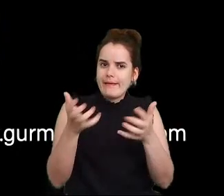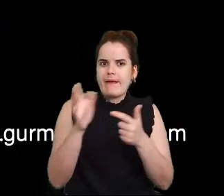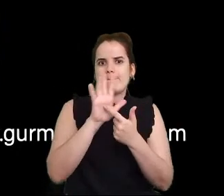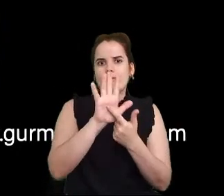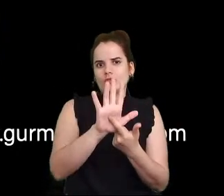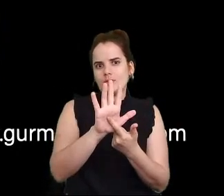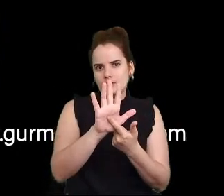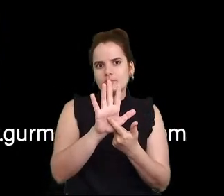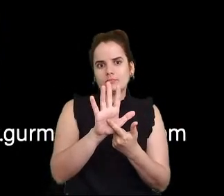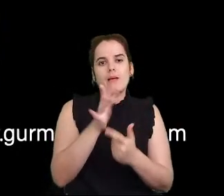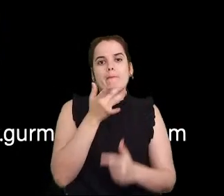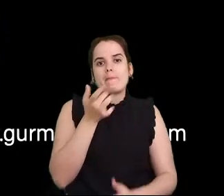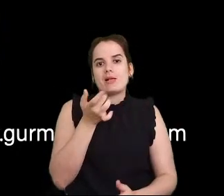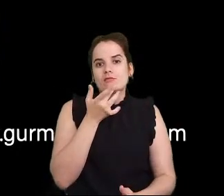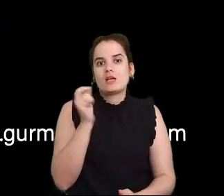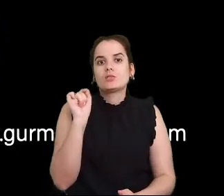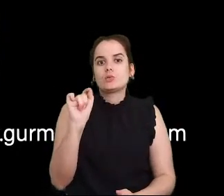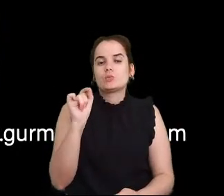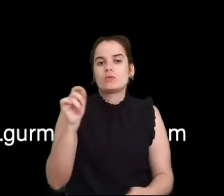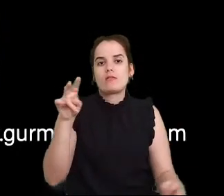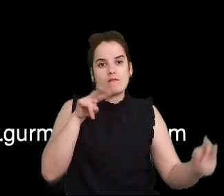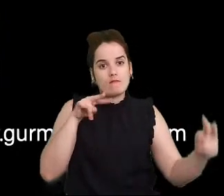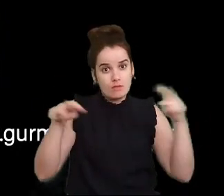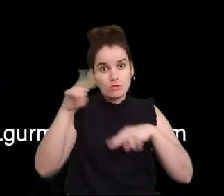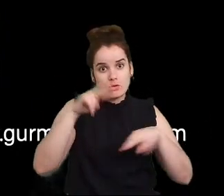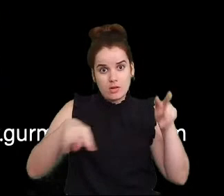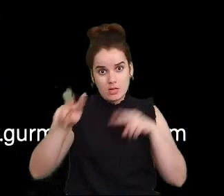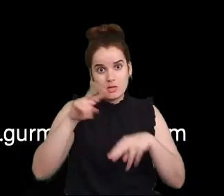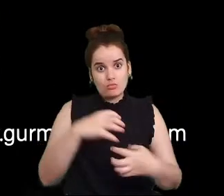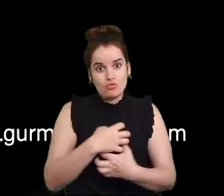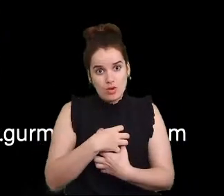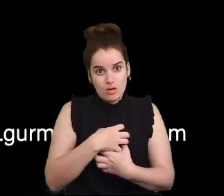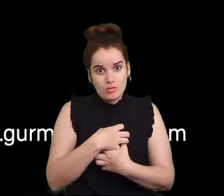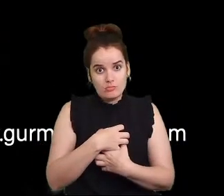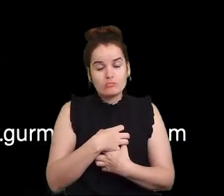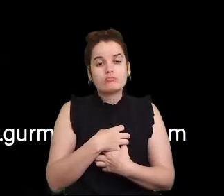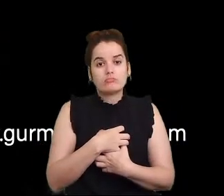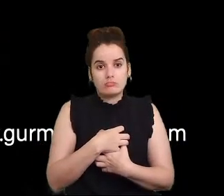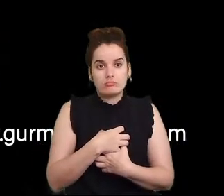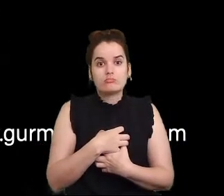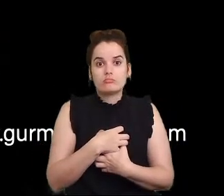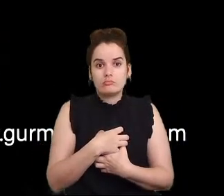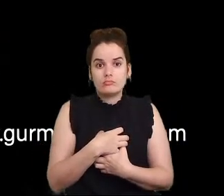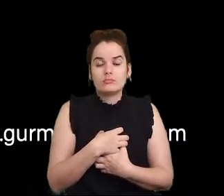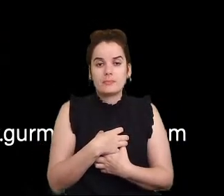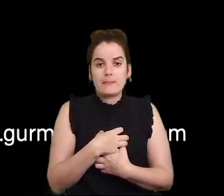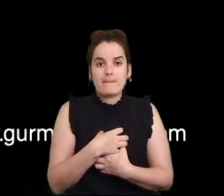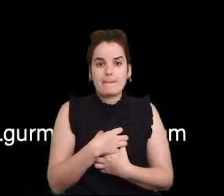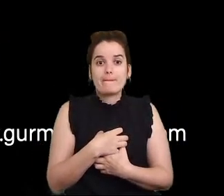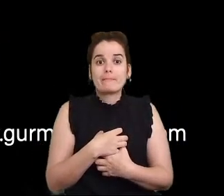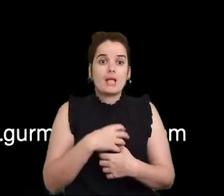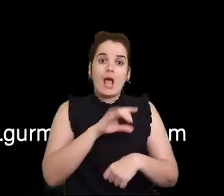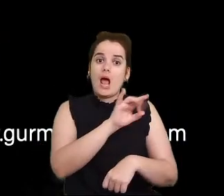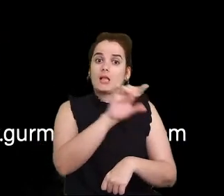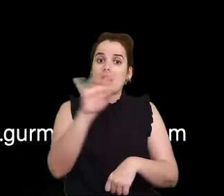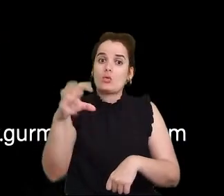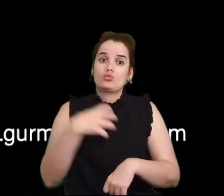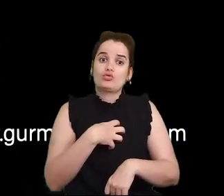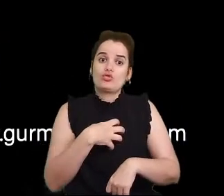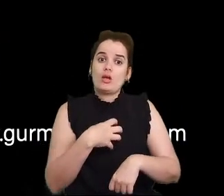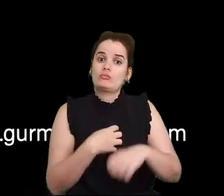are highly unique and custom, for making a more simpler